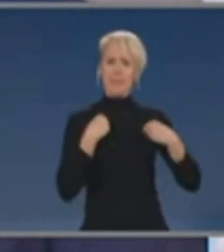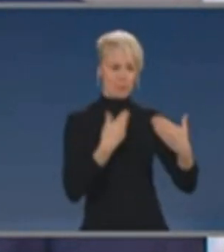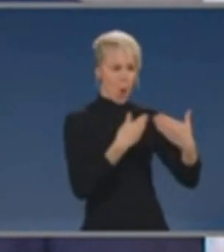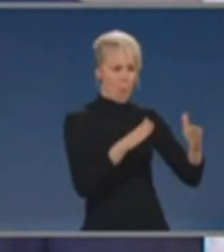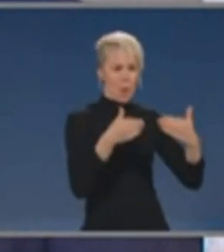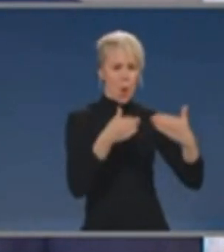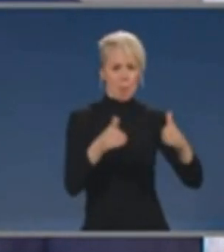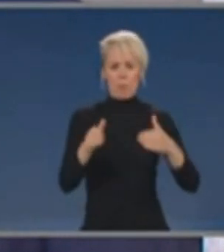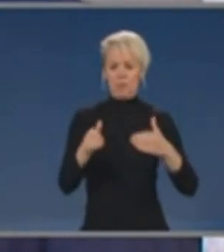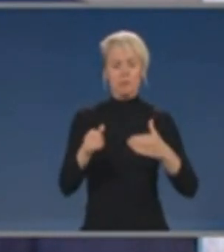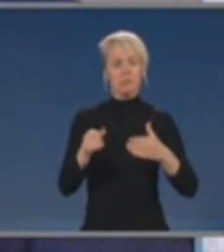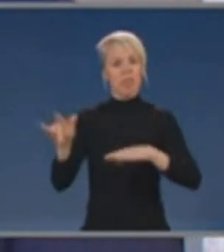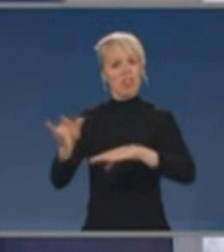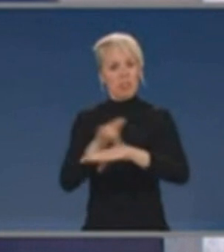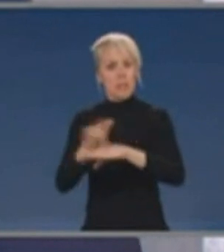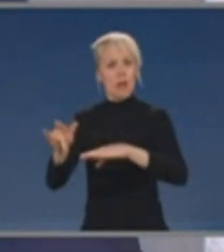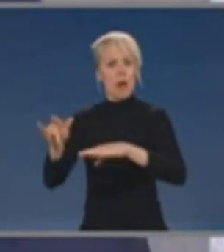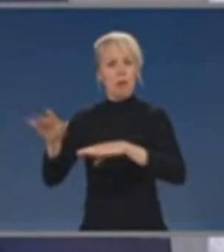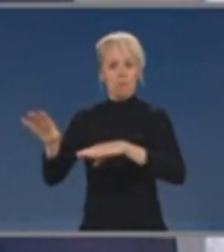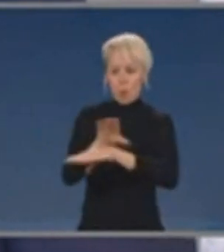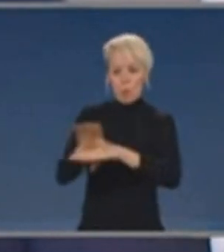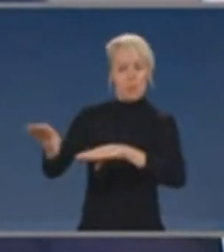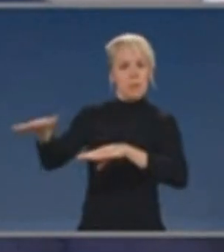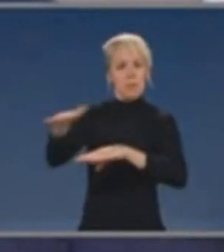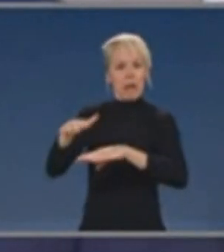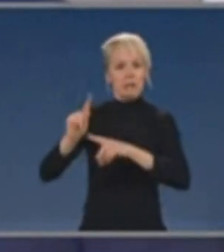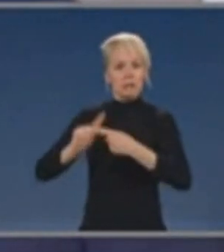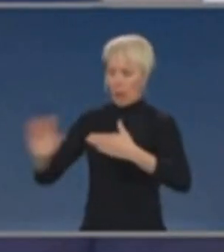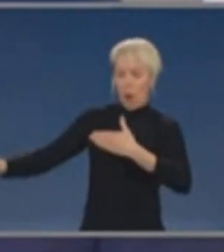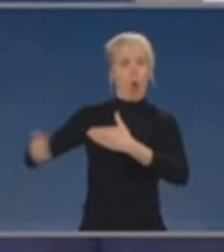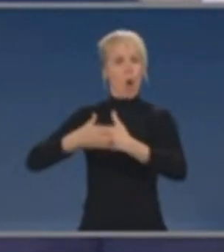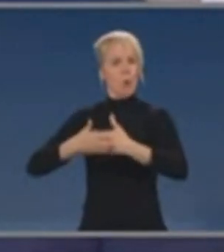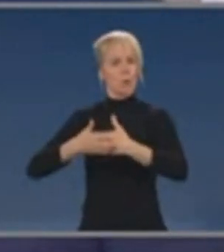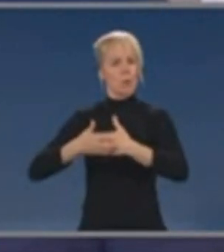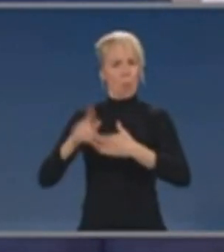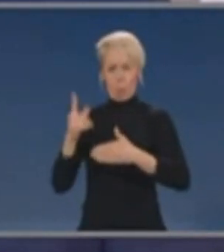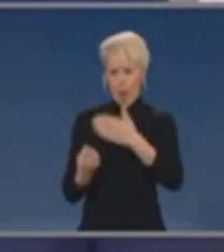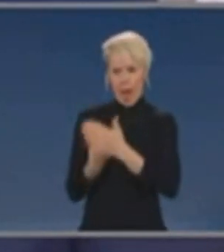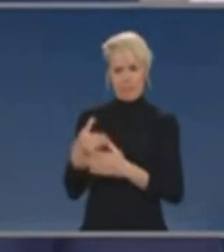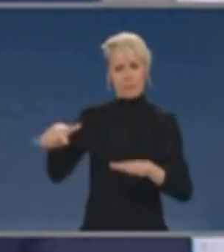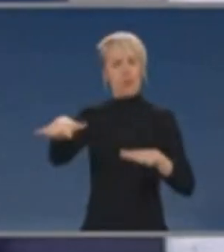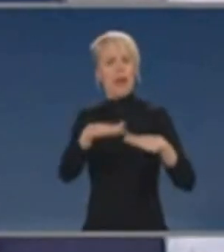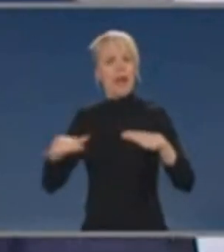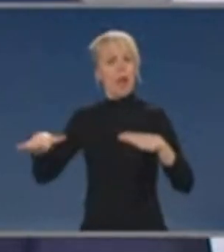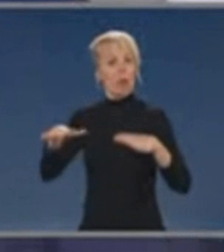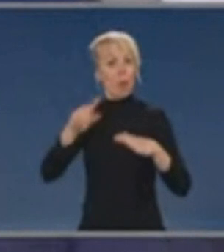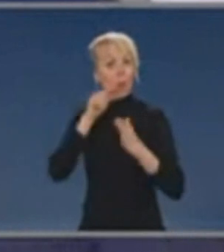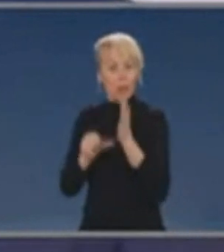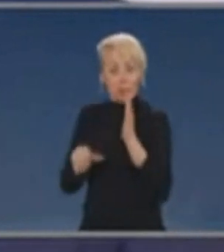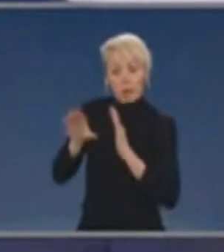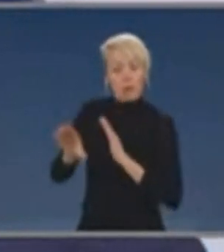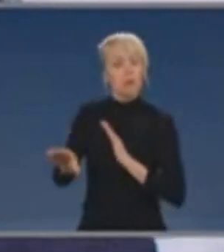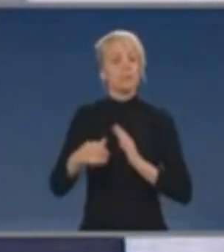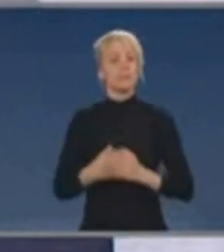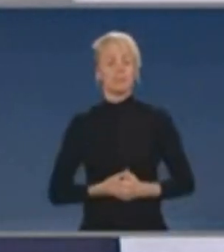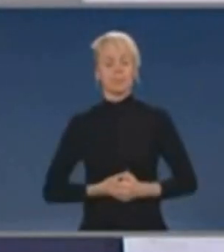5,000 people in them? What happens to the sector then? Sure. Sorry, just remind me of the first part of the question. Was there any specific investment? No, is the